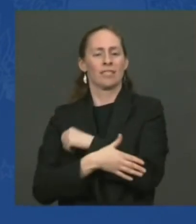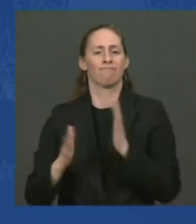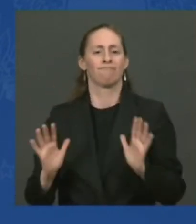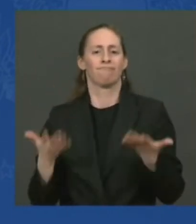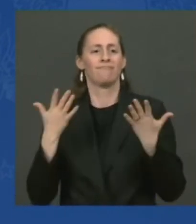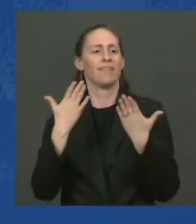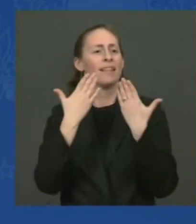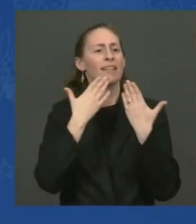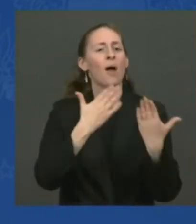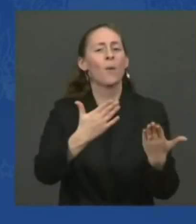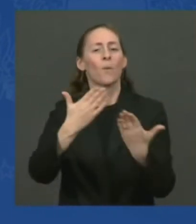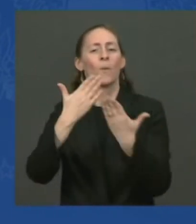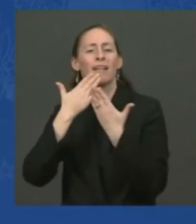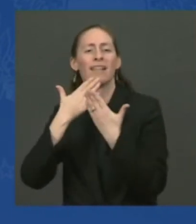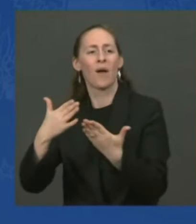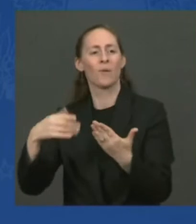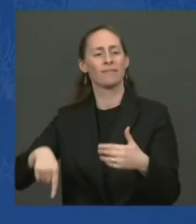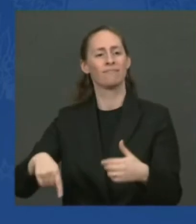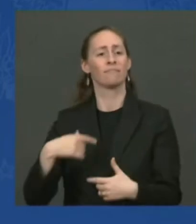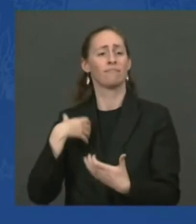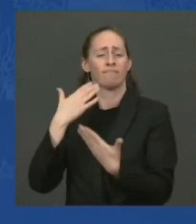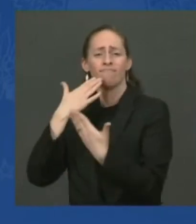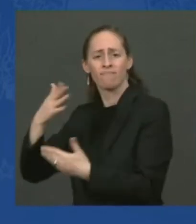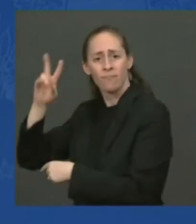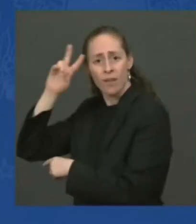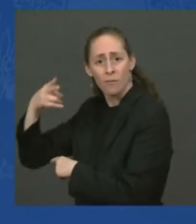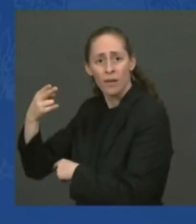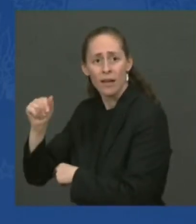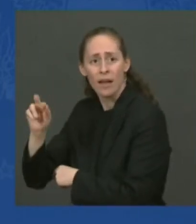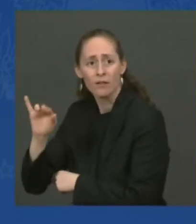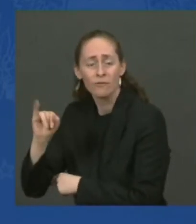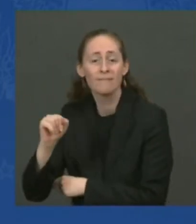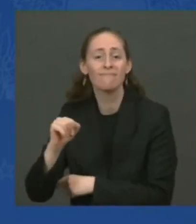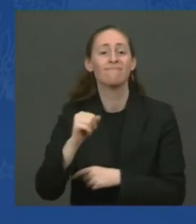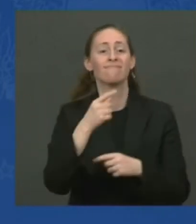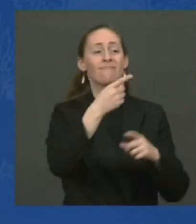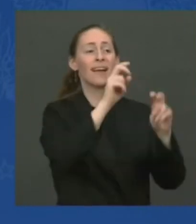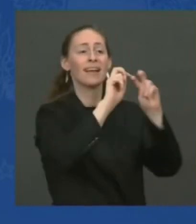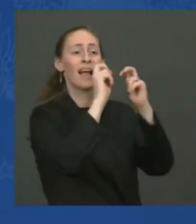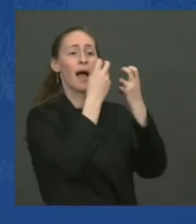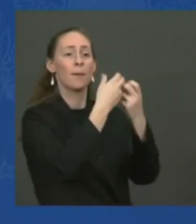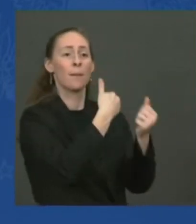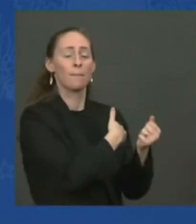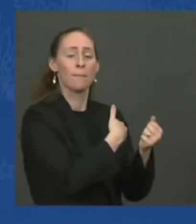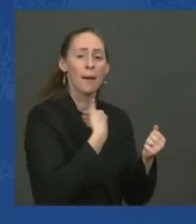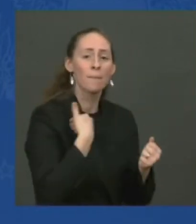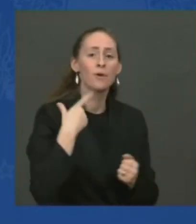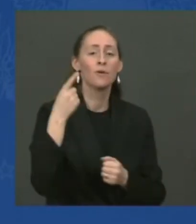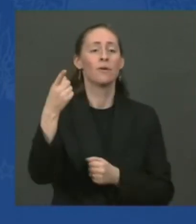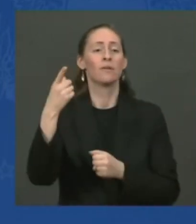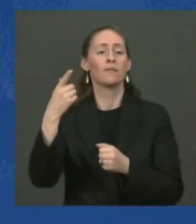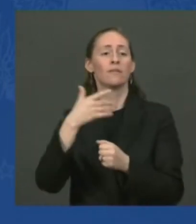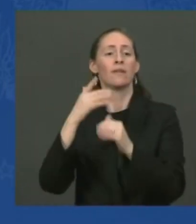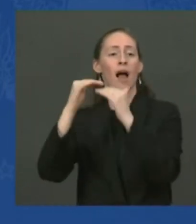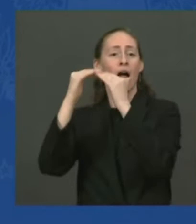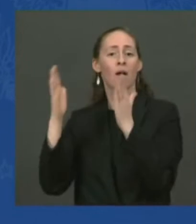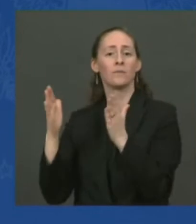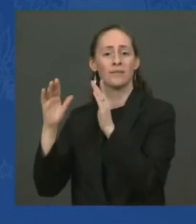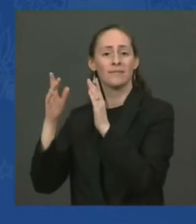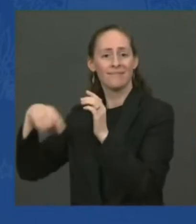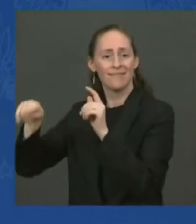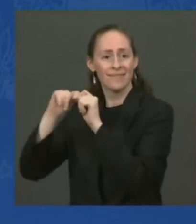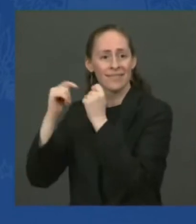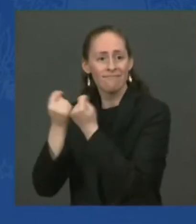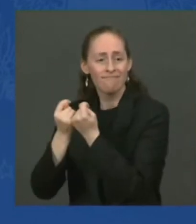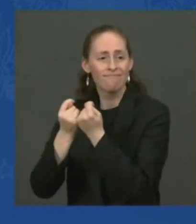happen. Vice President Harris, my cabinet members, my White House team, Jill, Doug, our first lady, and